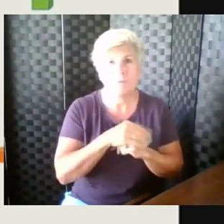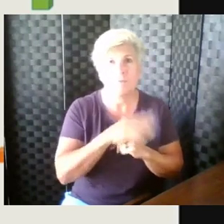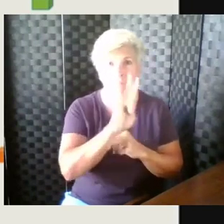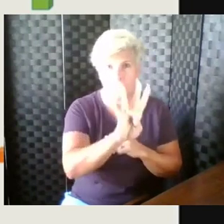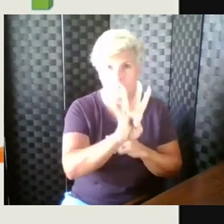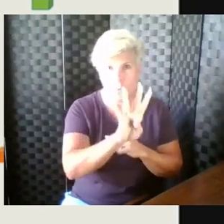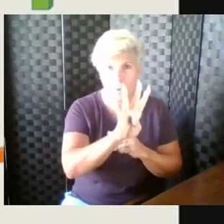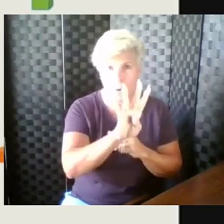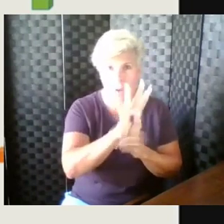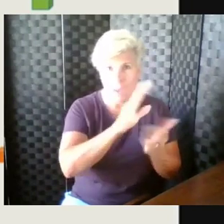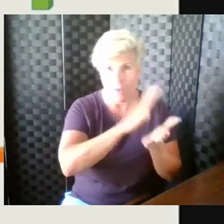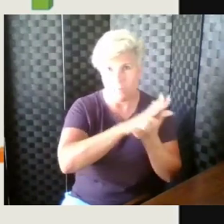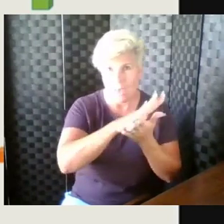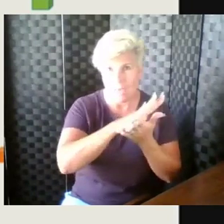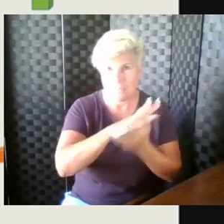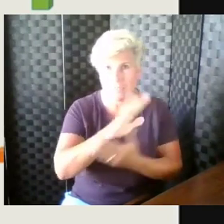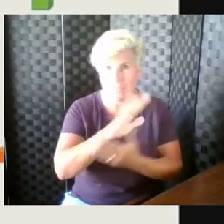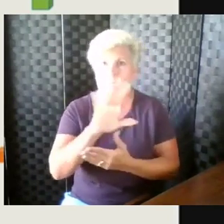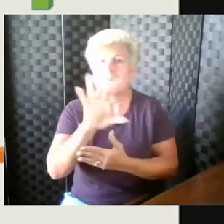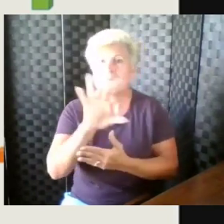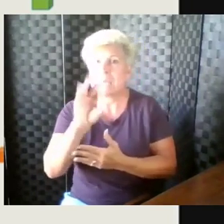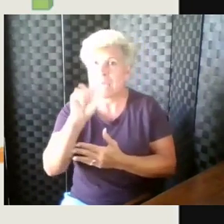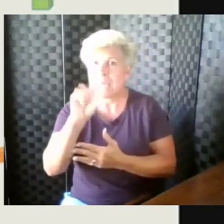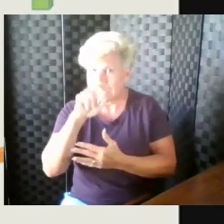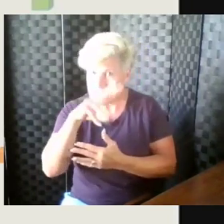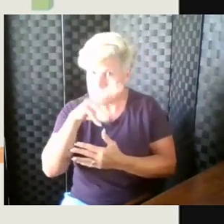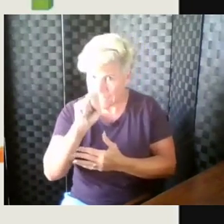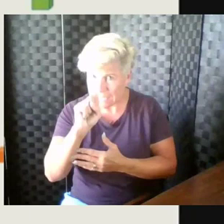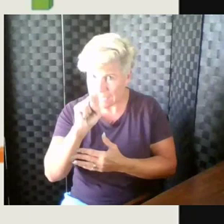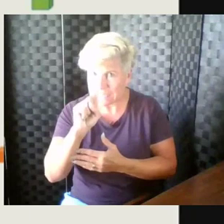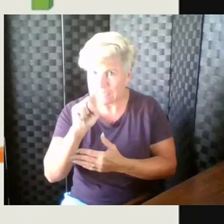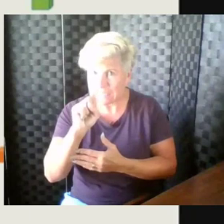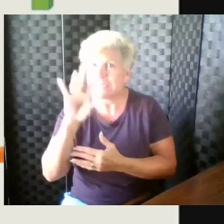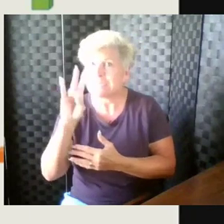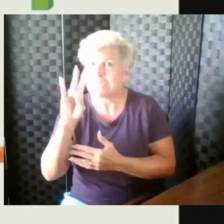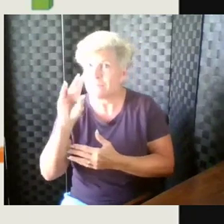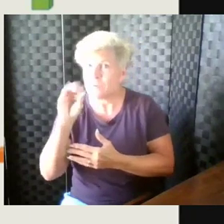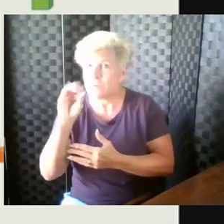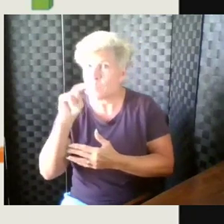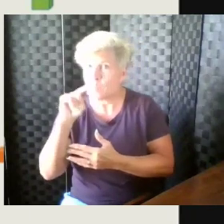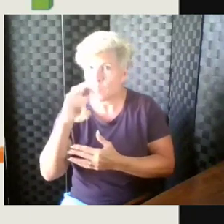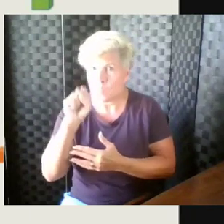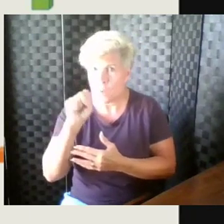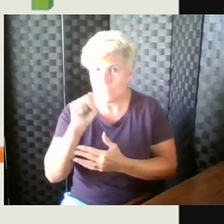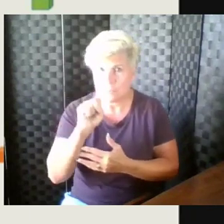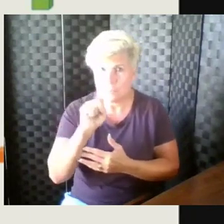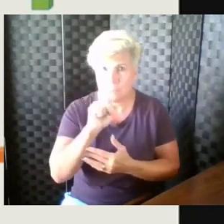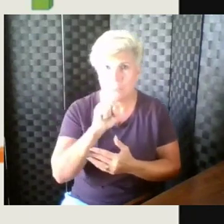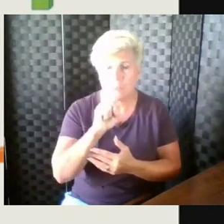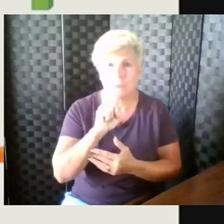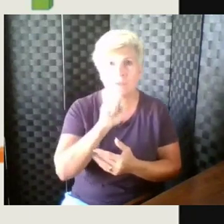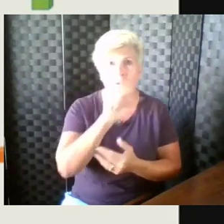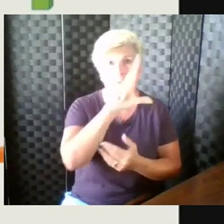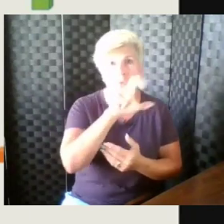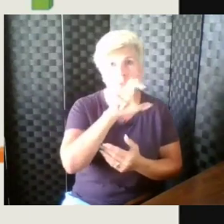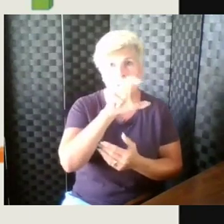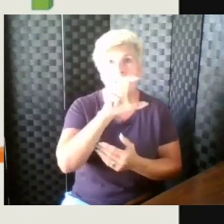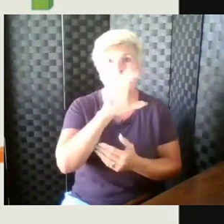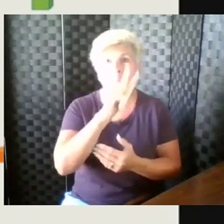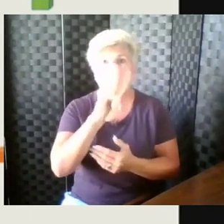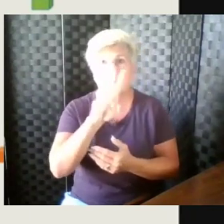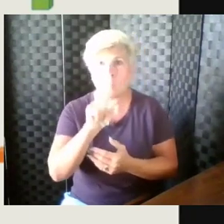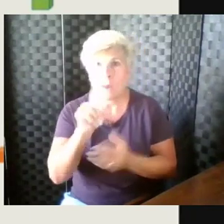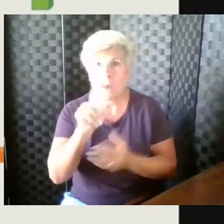have 4 hundreds, 9 tens, and 7 ones. So 341